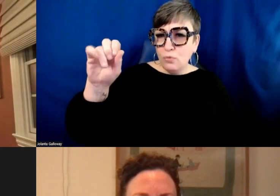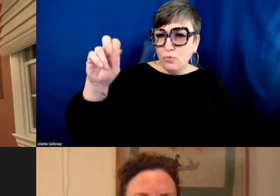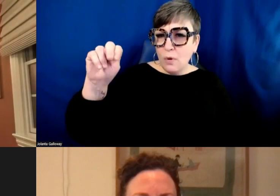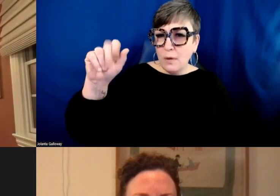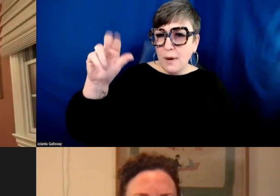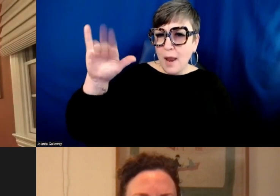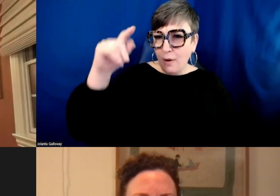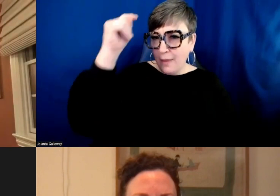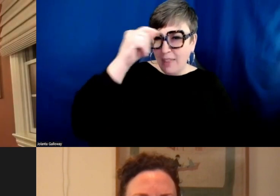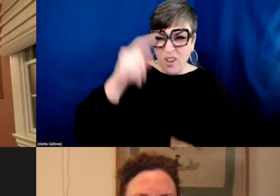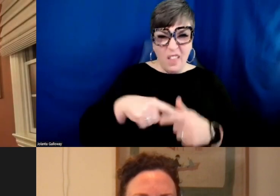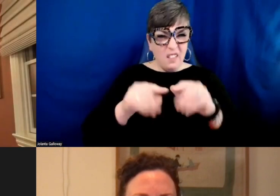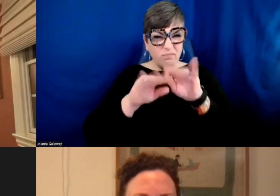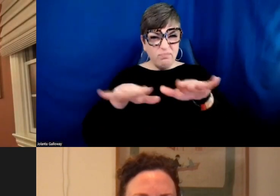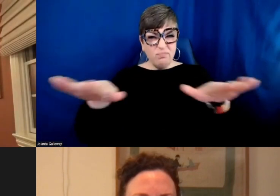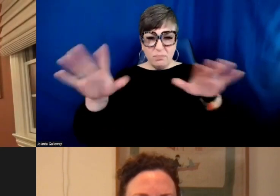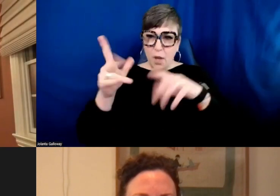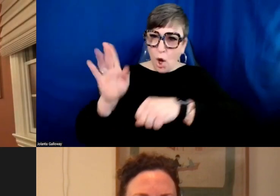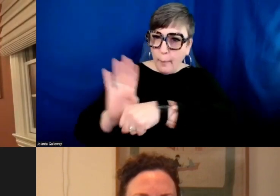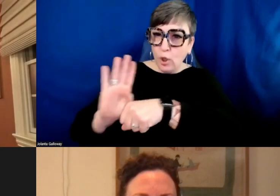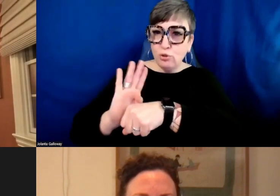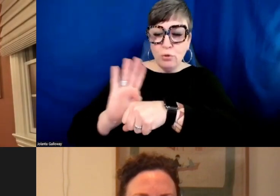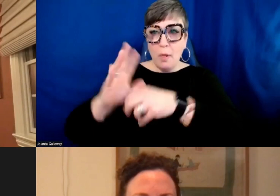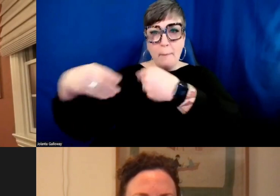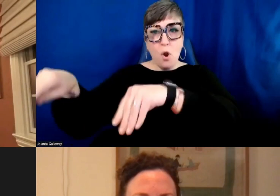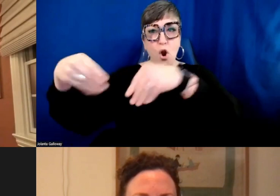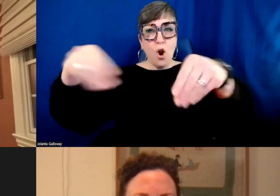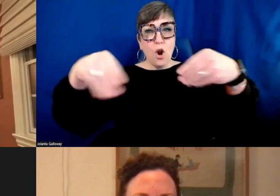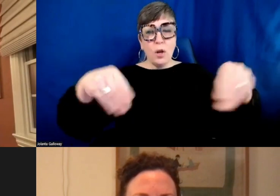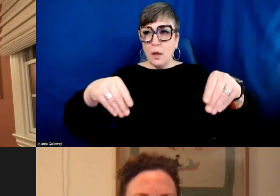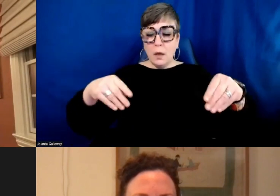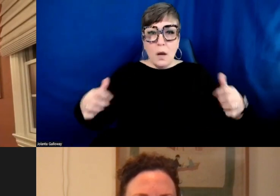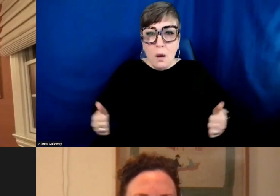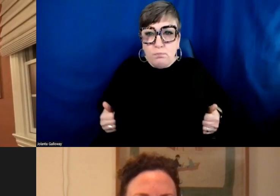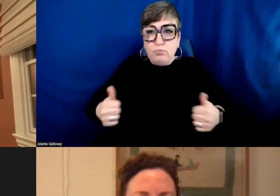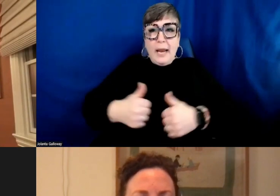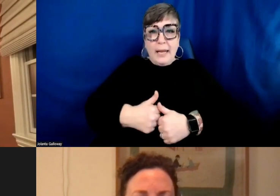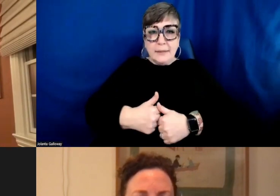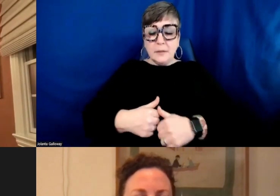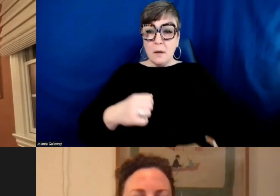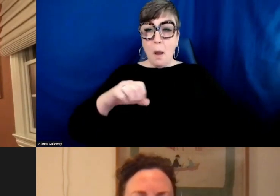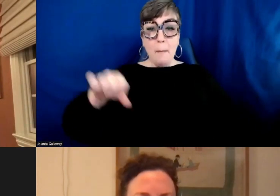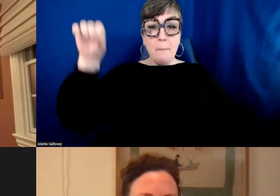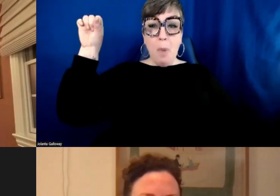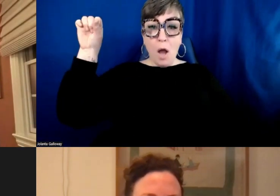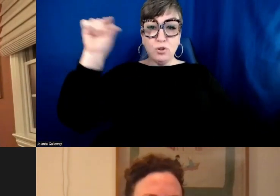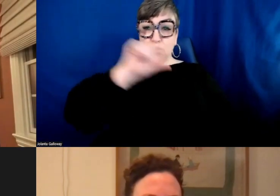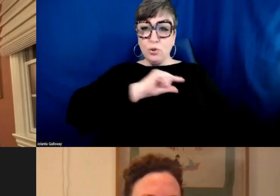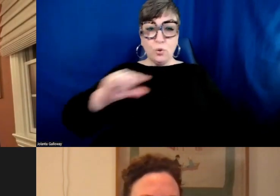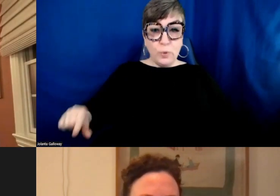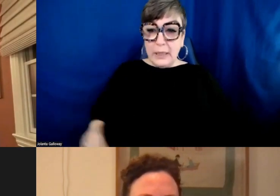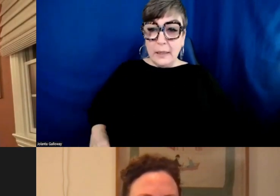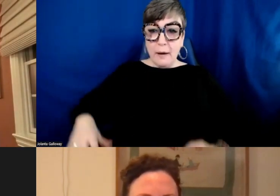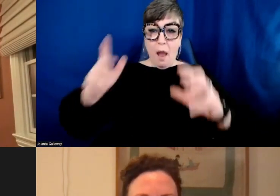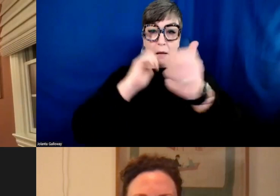marketplace. So braces, uh, posture, queen contest, charm contests, exercise,